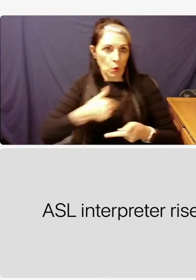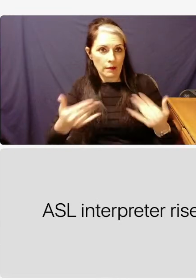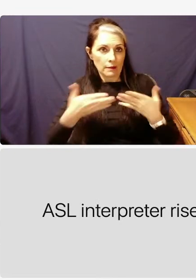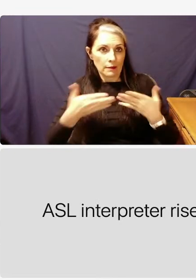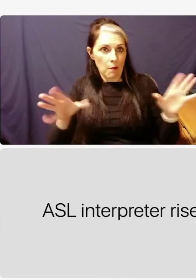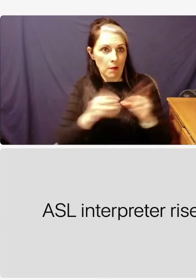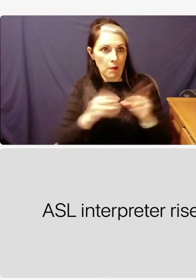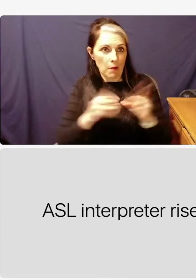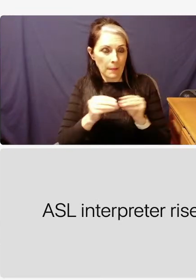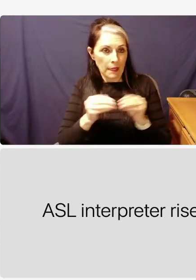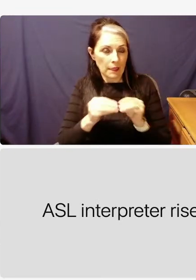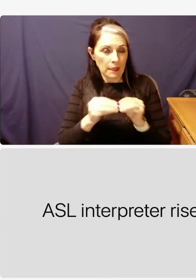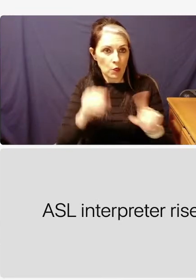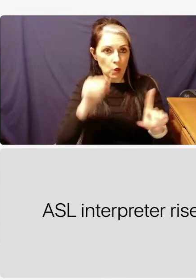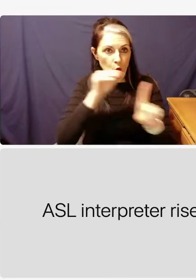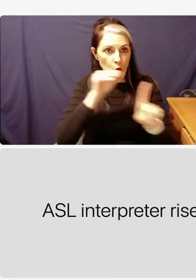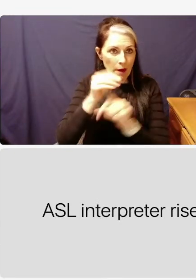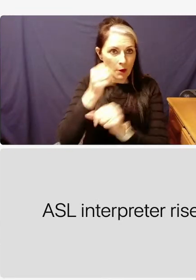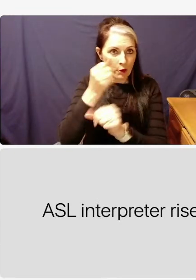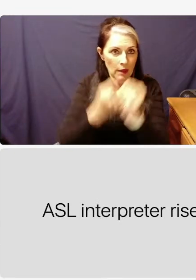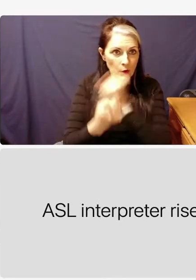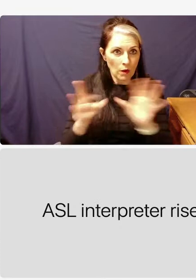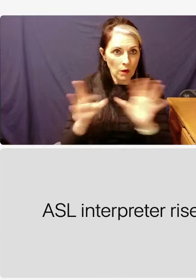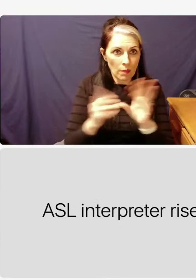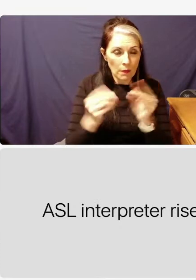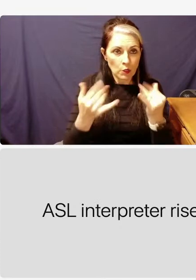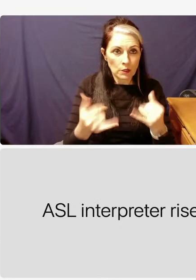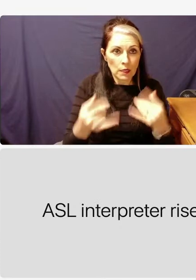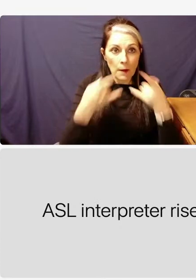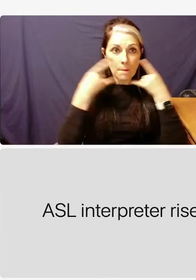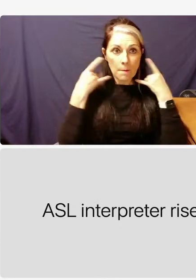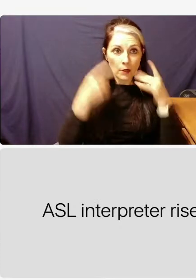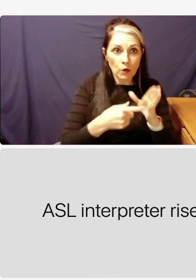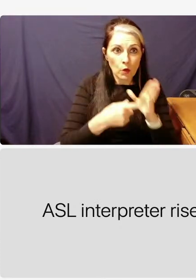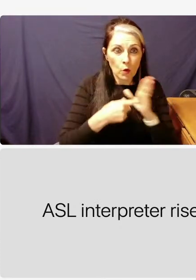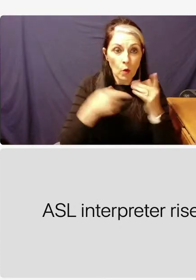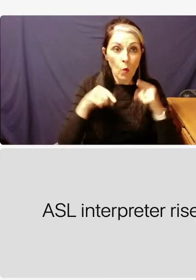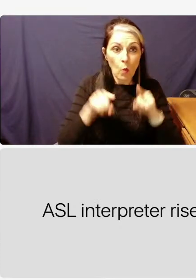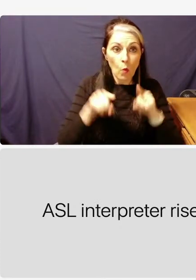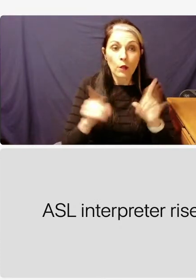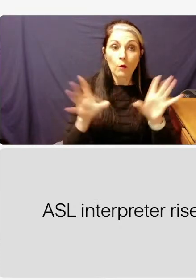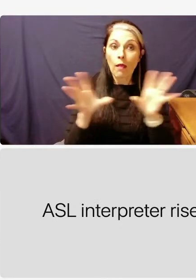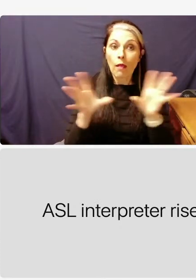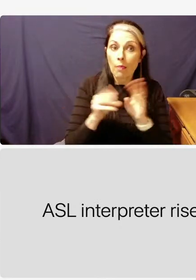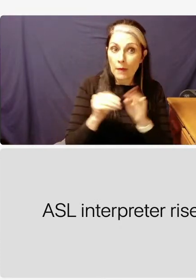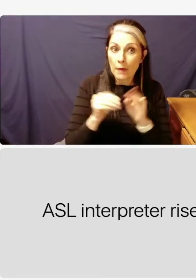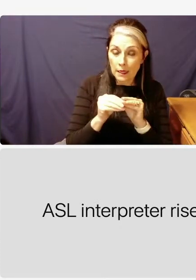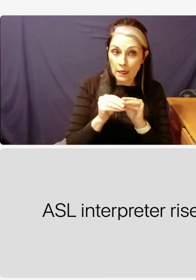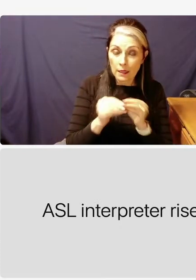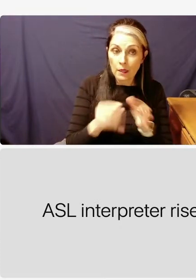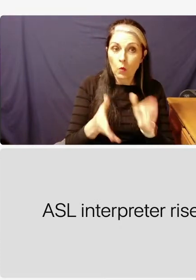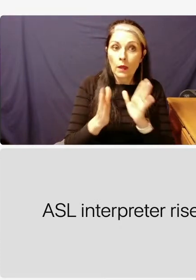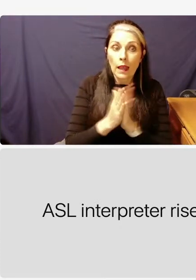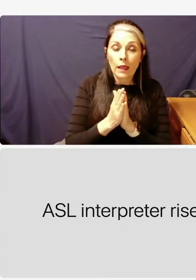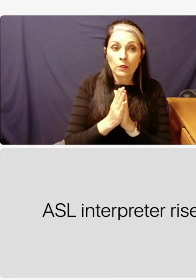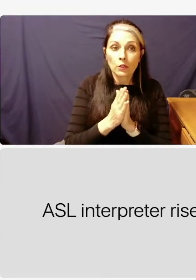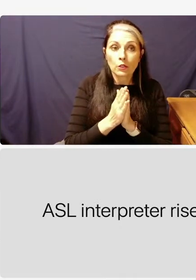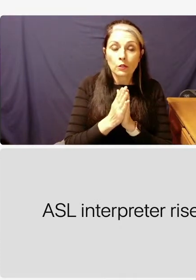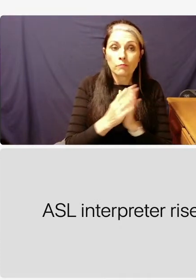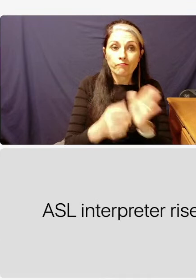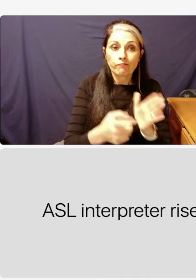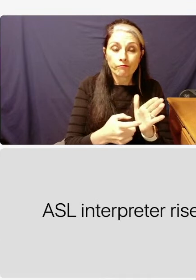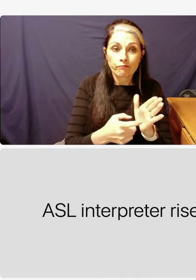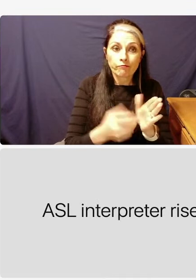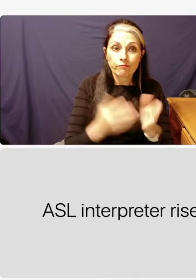must wear a mask while you're in the meeting um we would ask that you please comply again this is something that's been issued by the california department of public